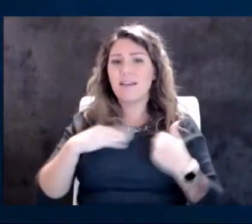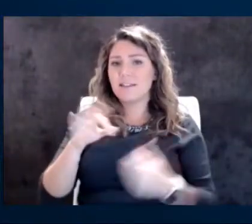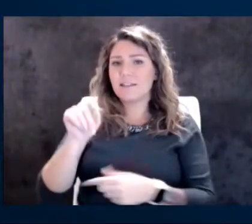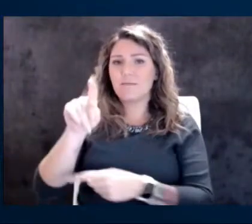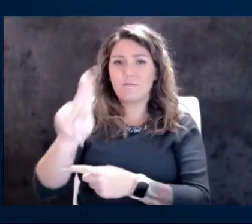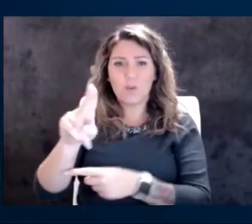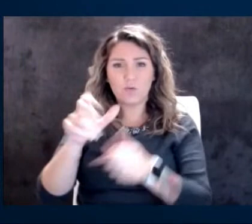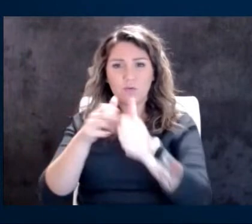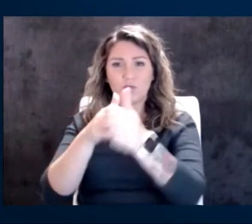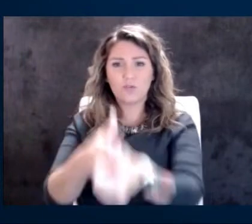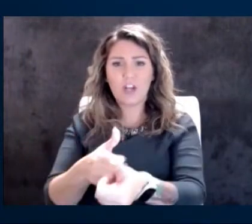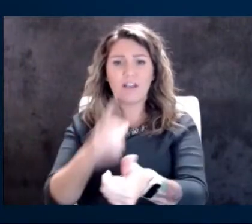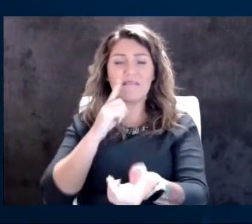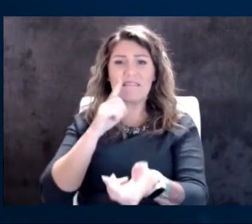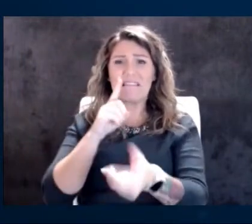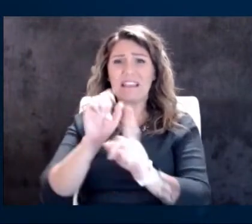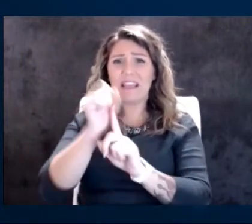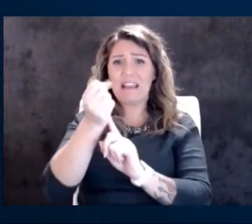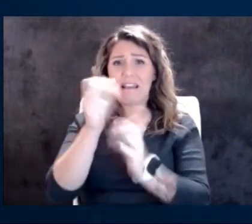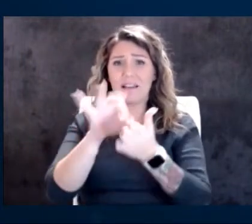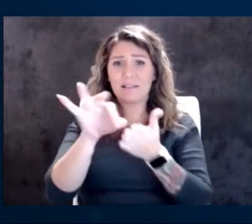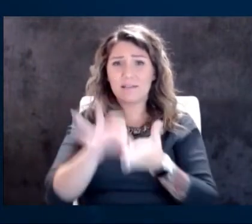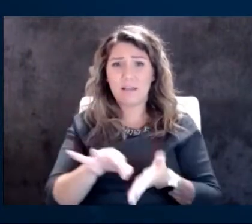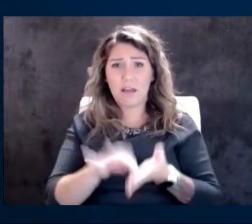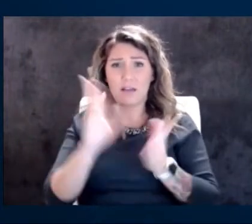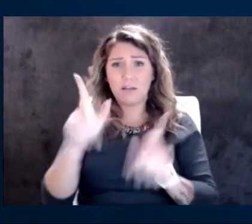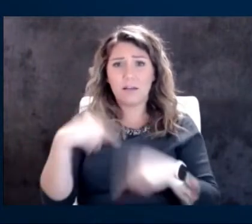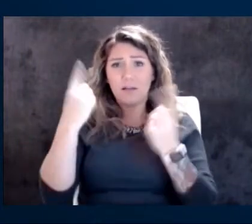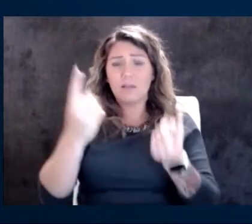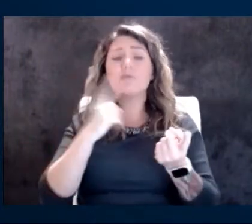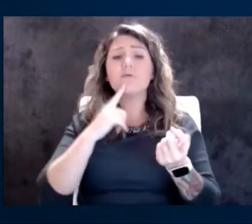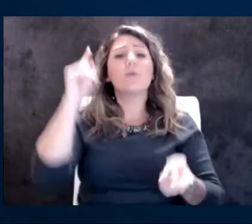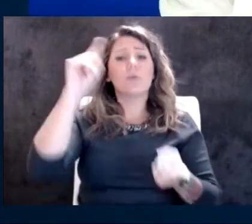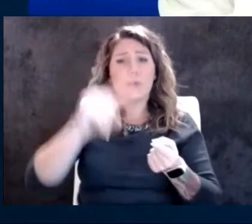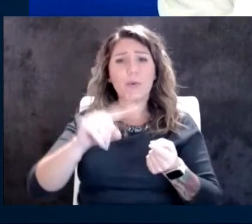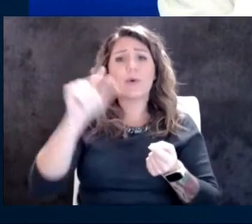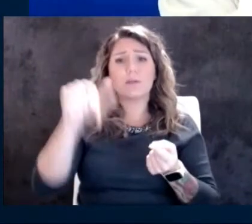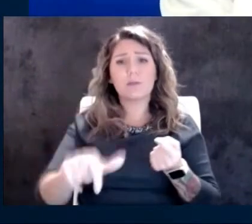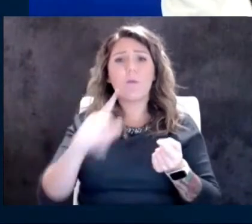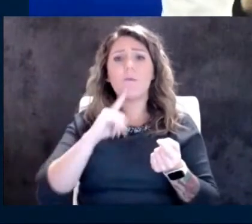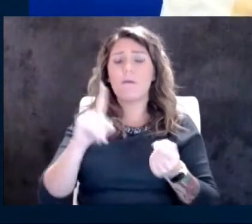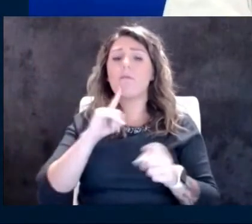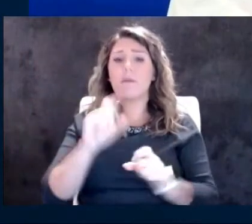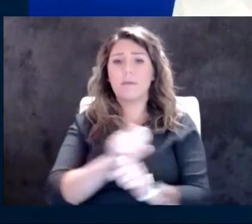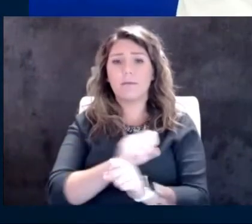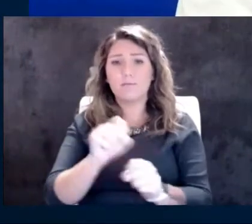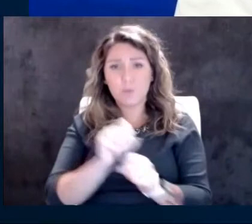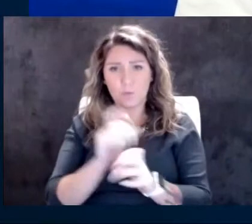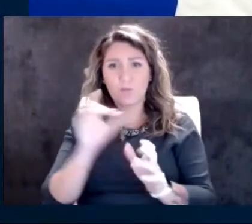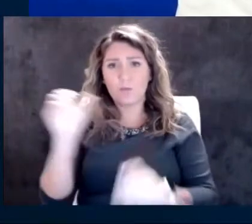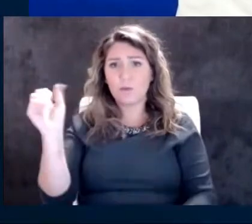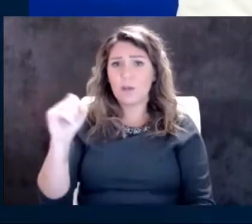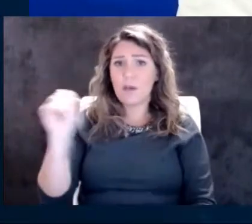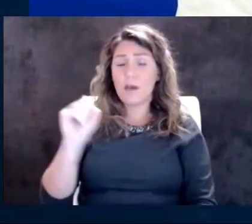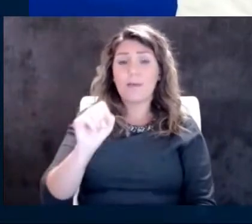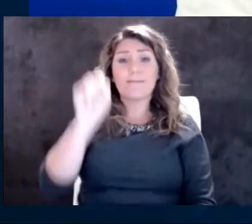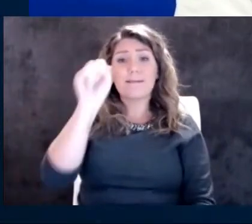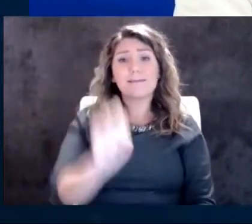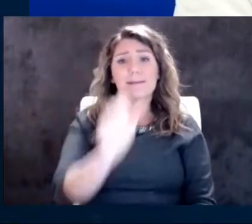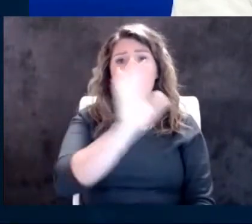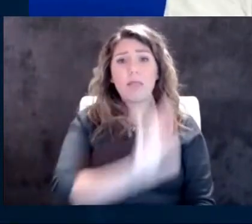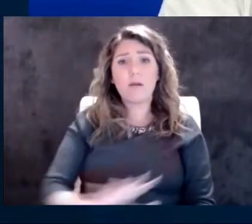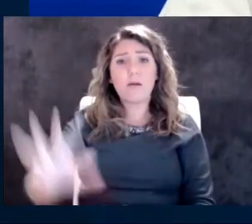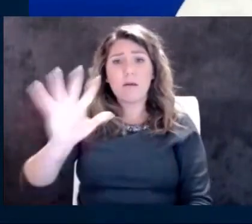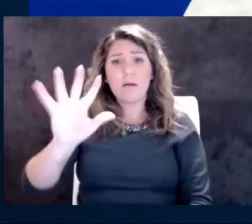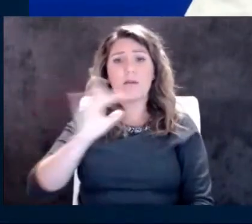case count. So far, Hawkeye, they're staying pretty far down. Yeah, absolutely. As far as the southern hemisphere, which we track, for instance,